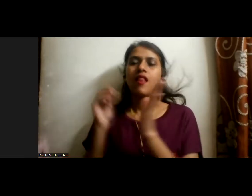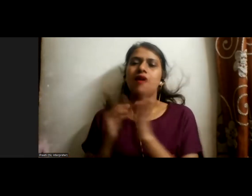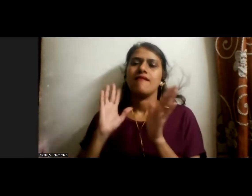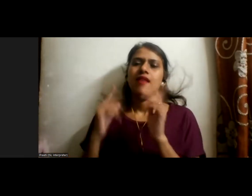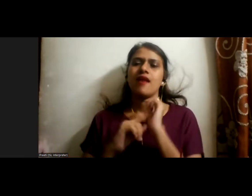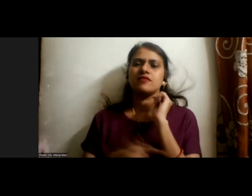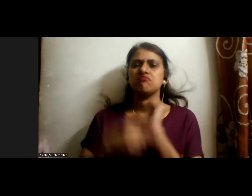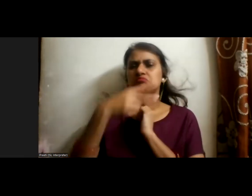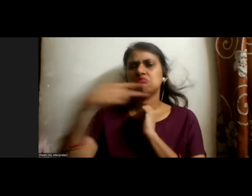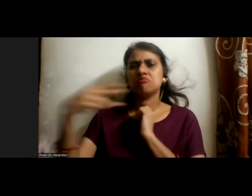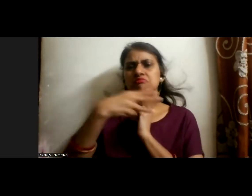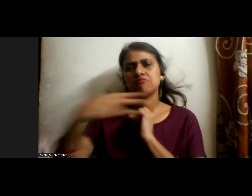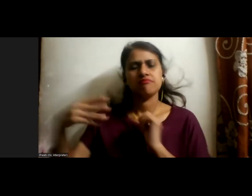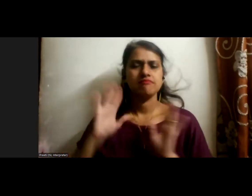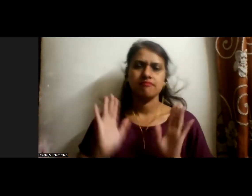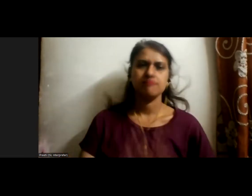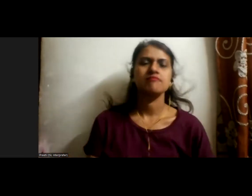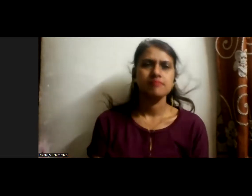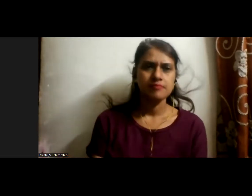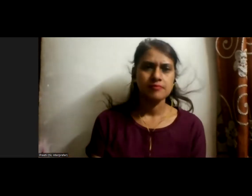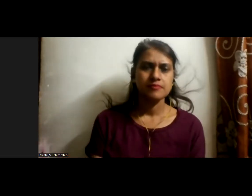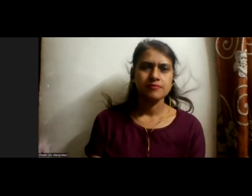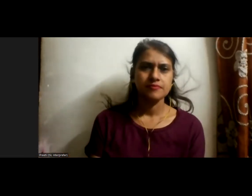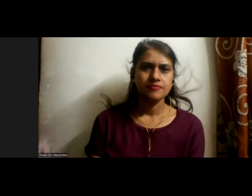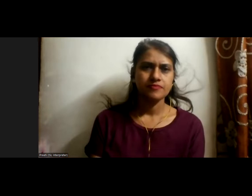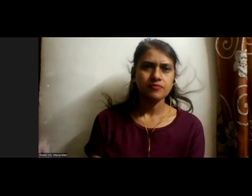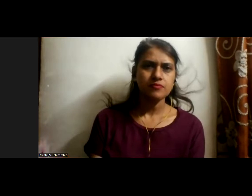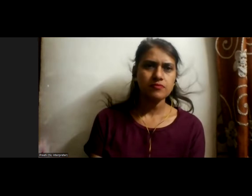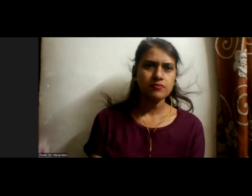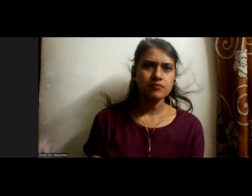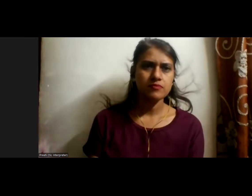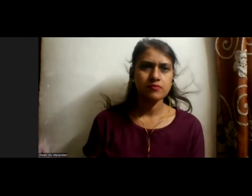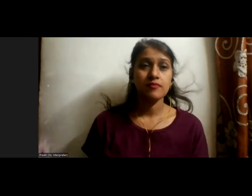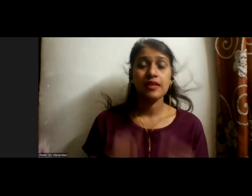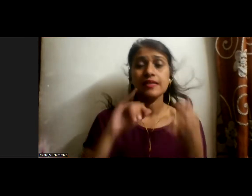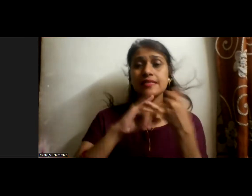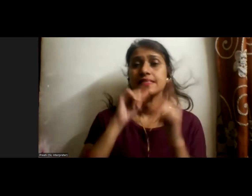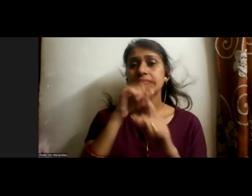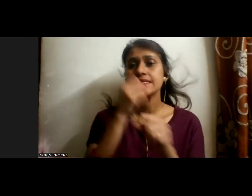Okay, thank you. Yes. CG, you had one query. CG, are you there?